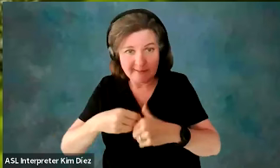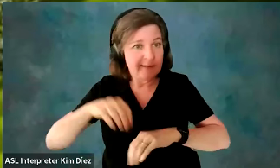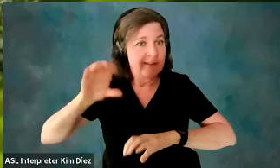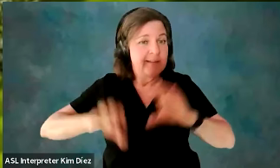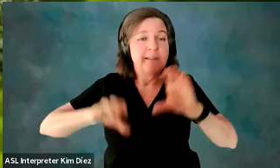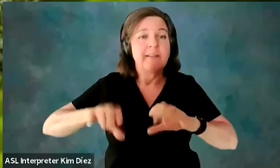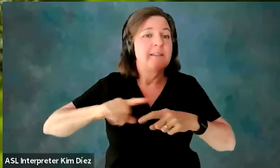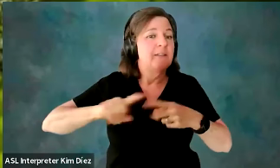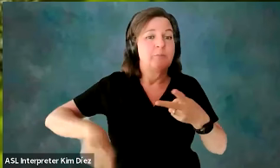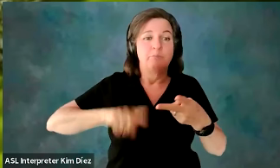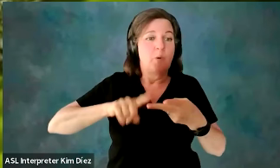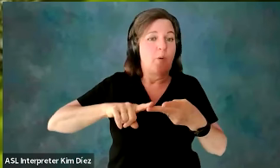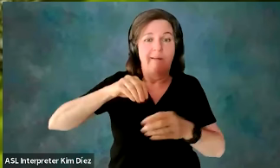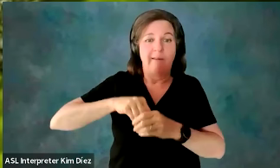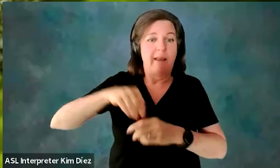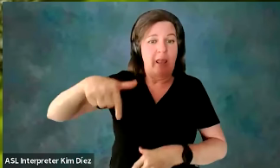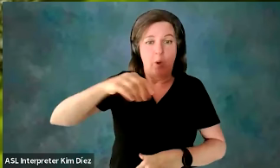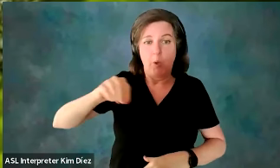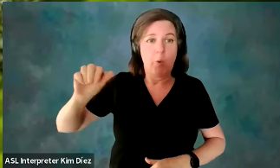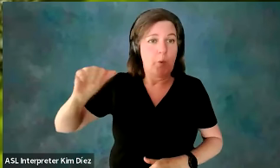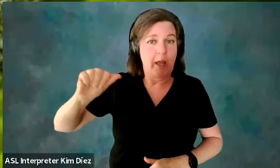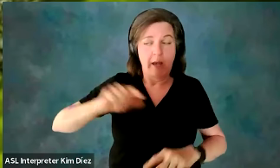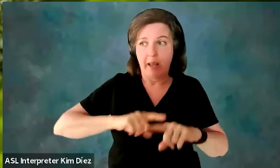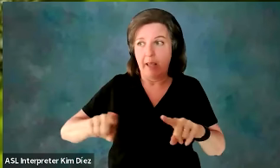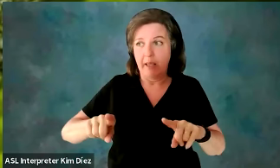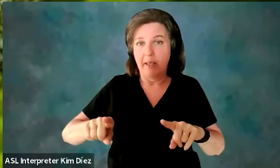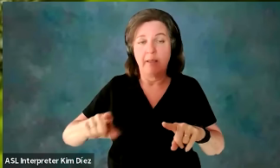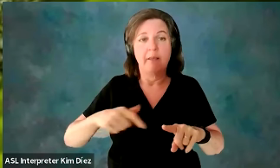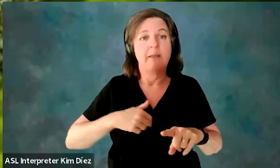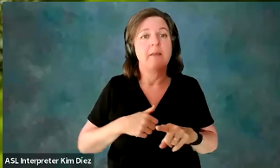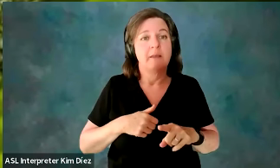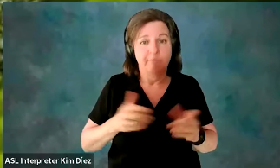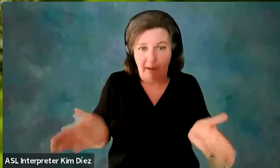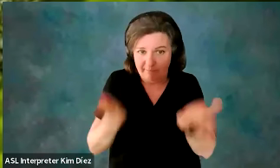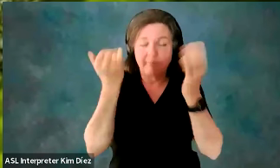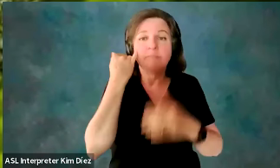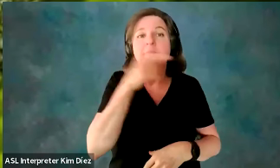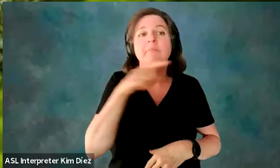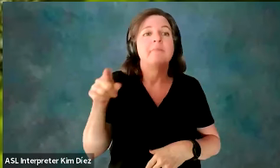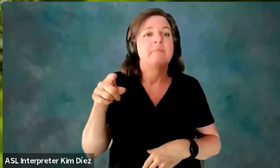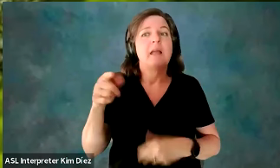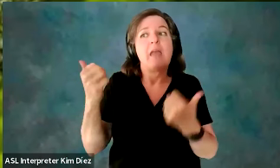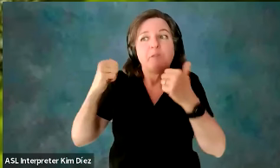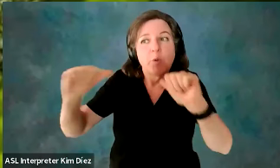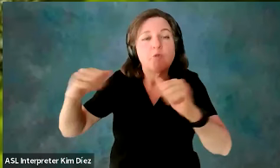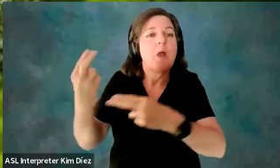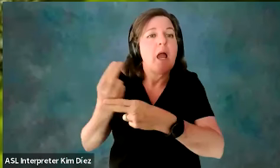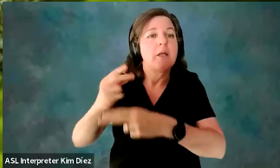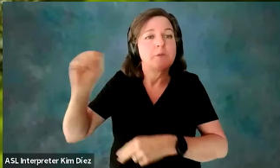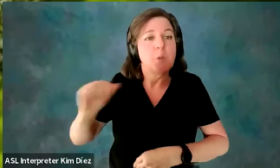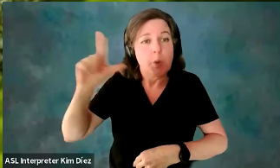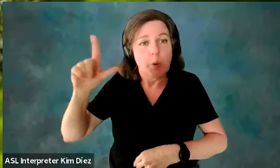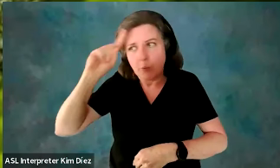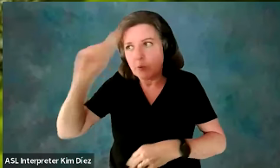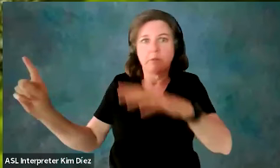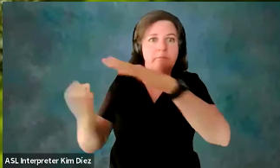chat or the Q&A section. But please, if you try to use the tool and you have